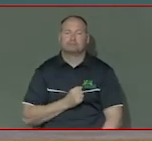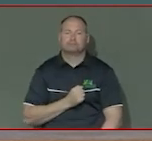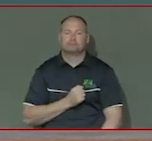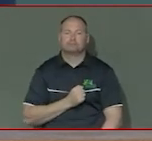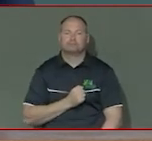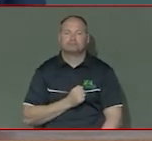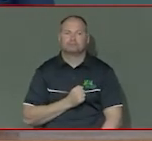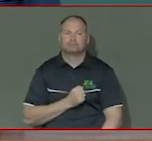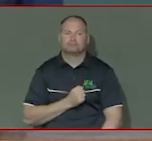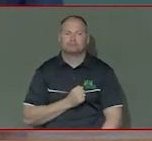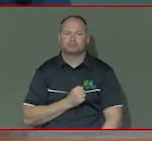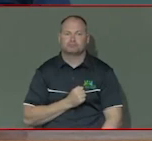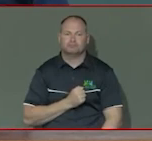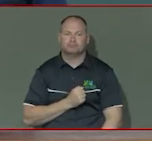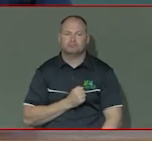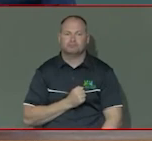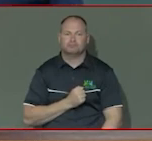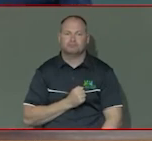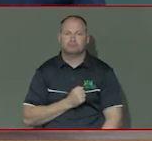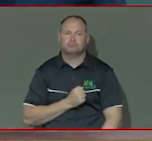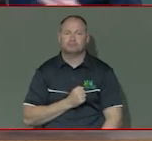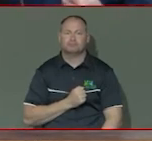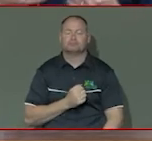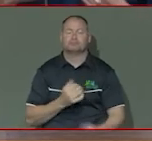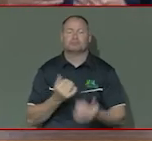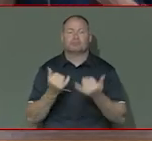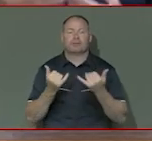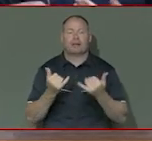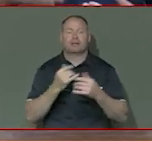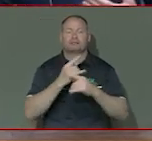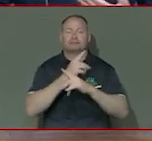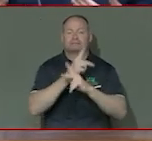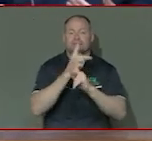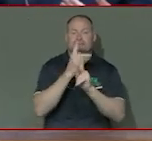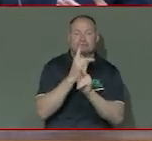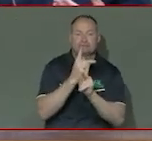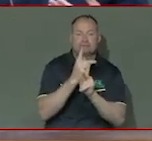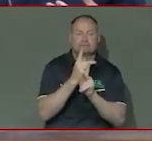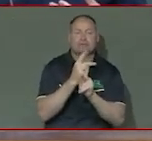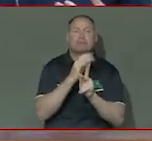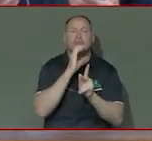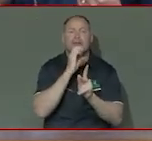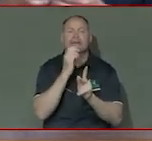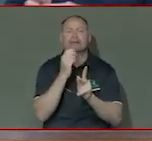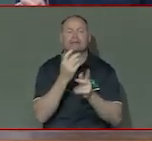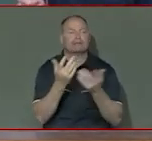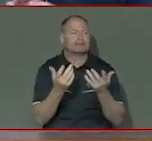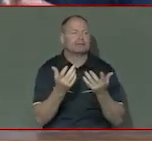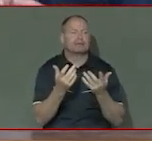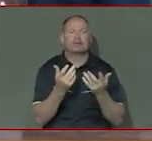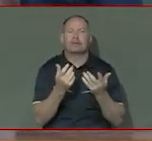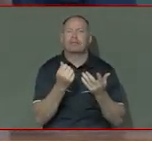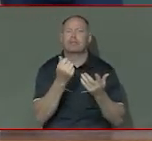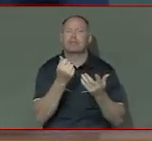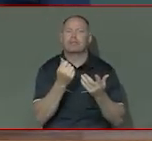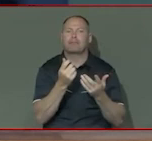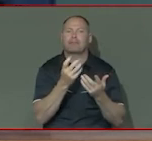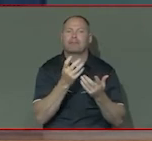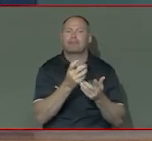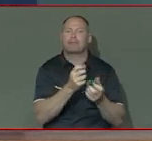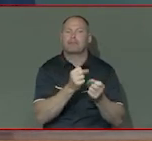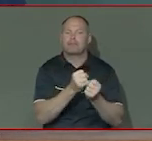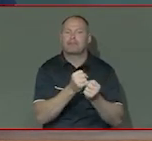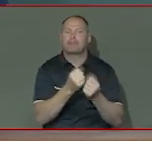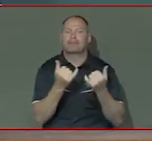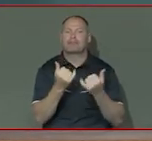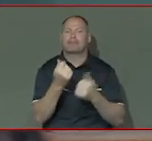to get is too much stock is tied up in cash. Because why will that have an influence on your